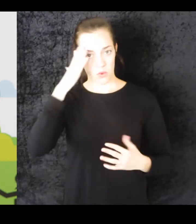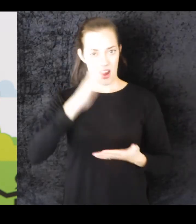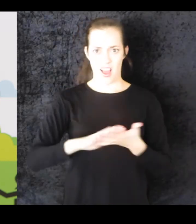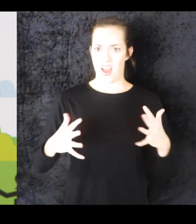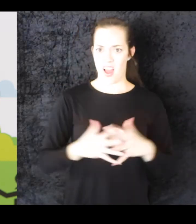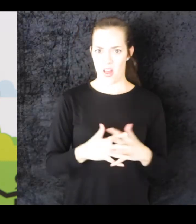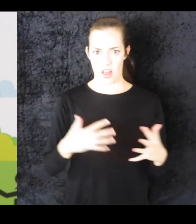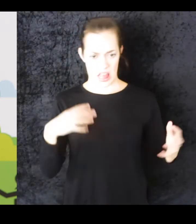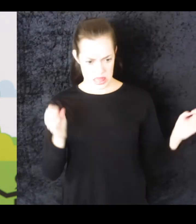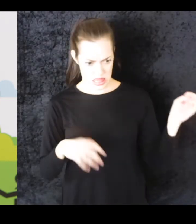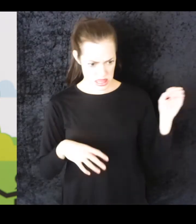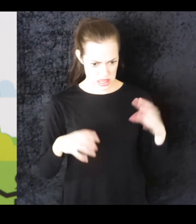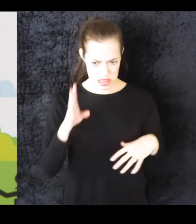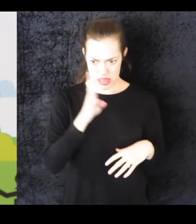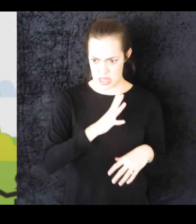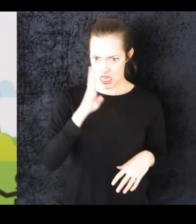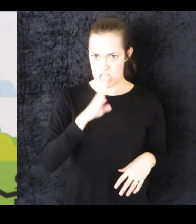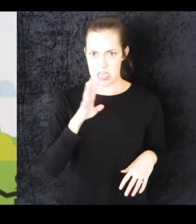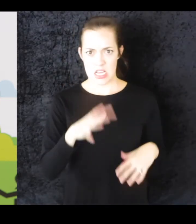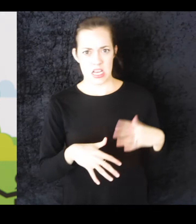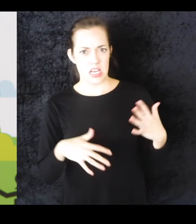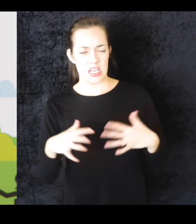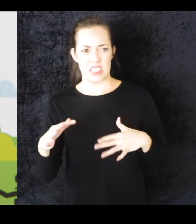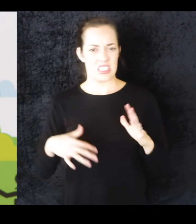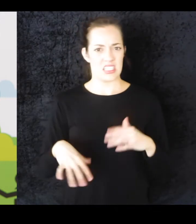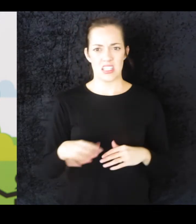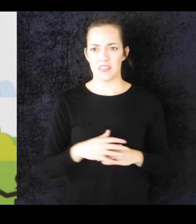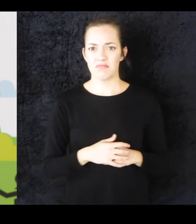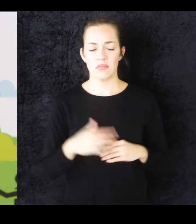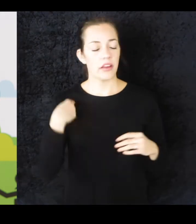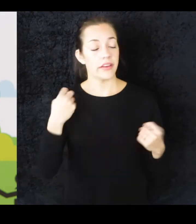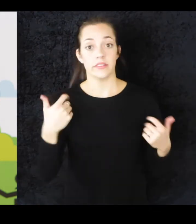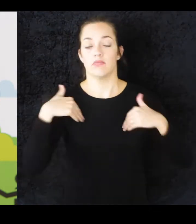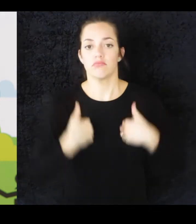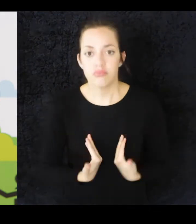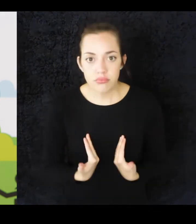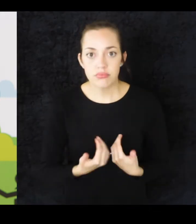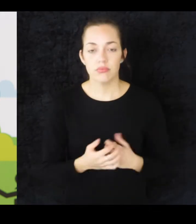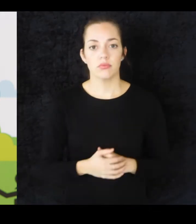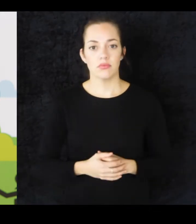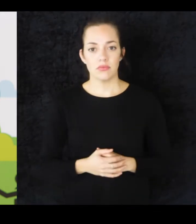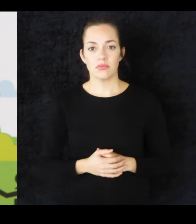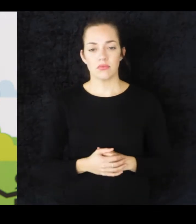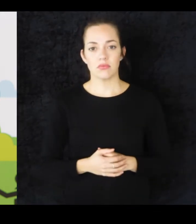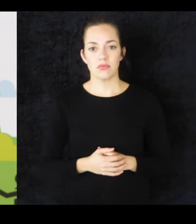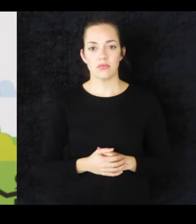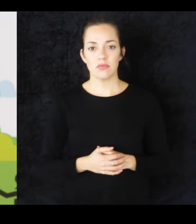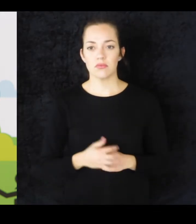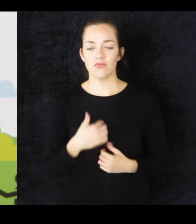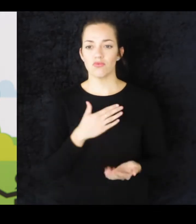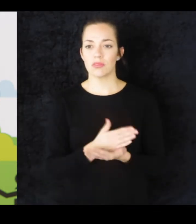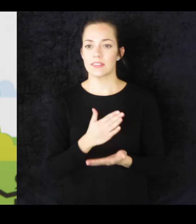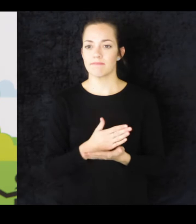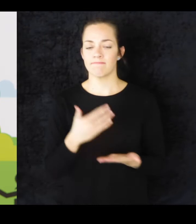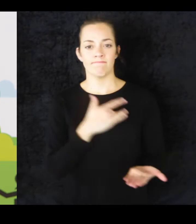to spatially work things out like that, and I was incredibly fatigued, and I also had